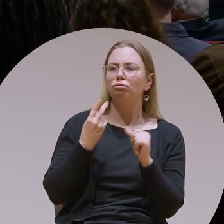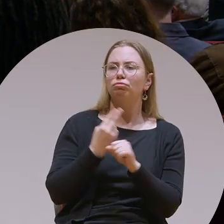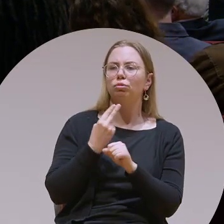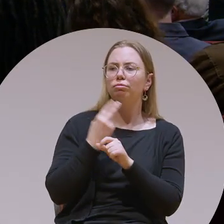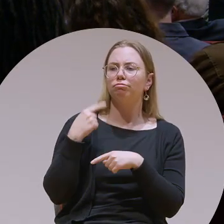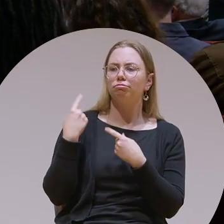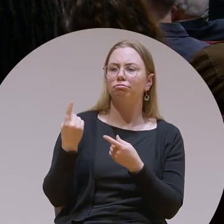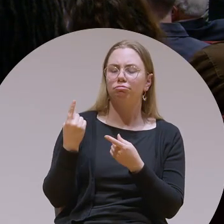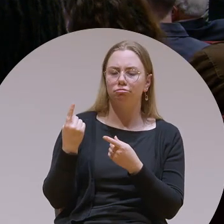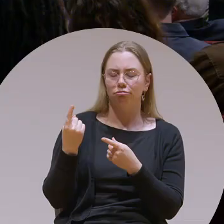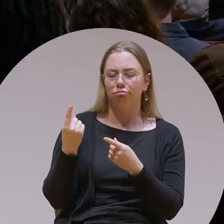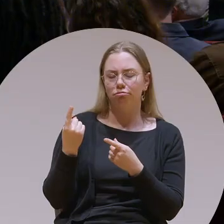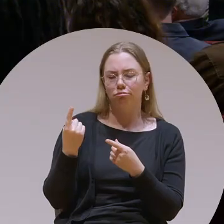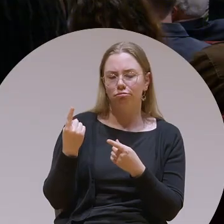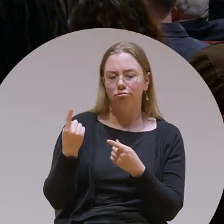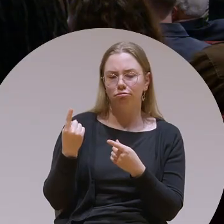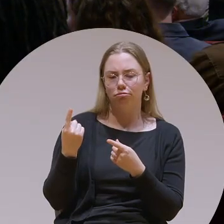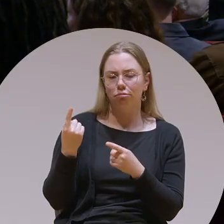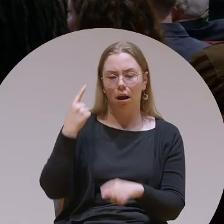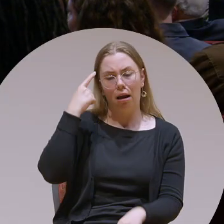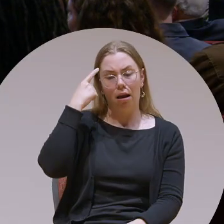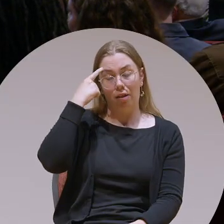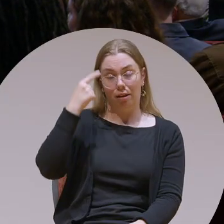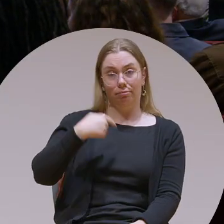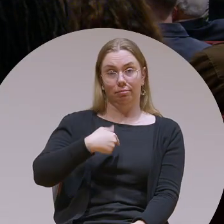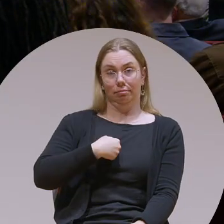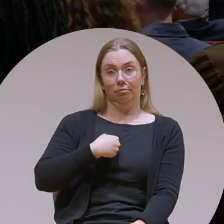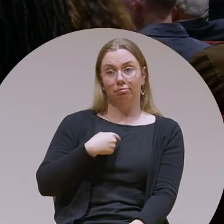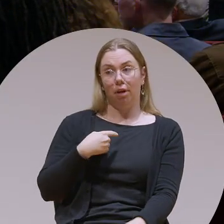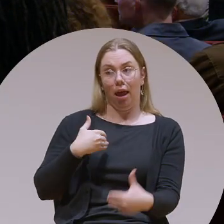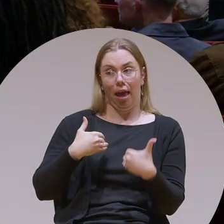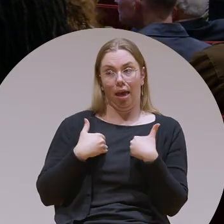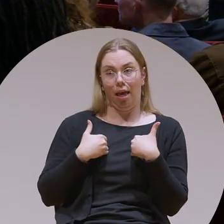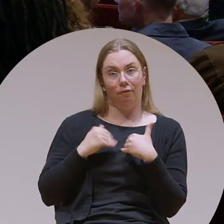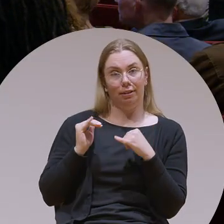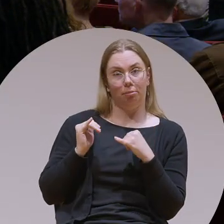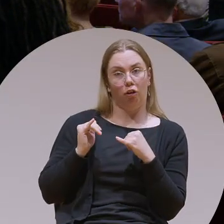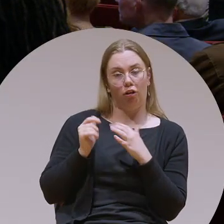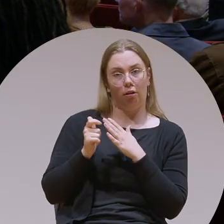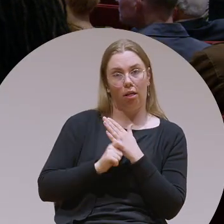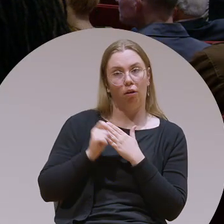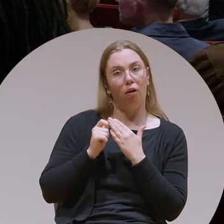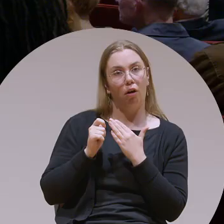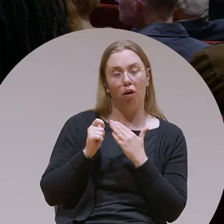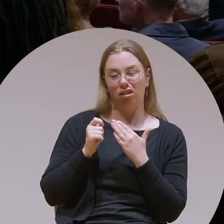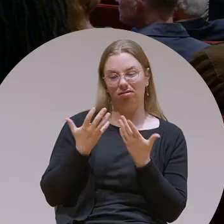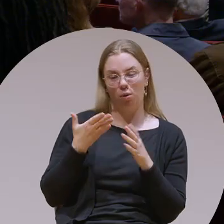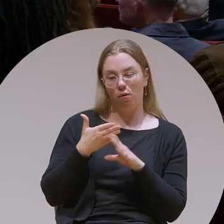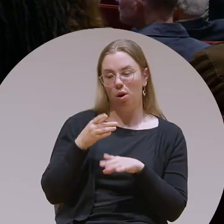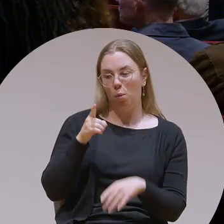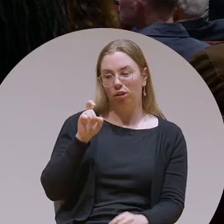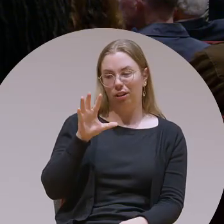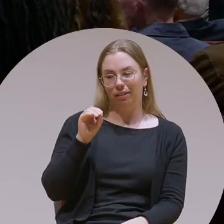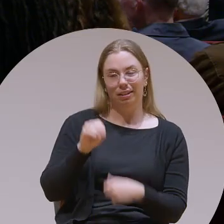I happen to have a catalog that's probably 100, 150 years old from an art house in Eastern Europe, and I'm just trying to